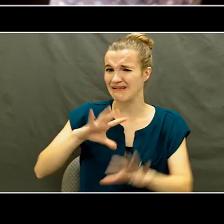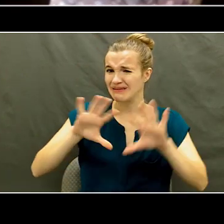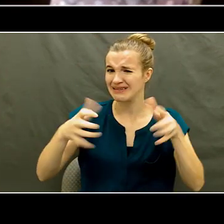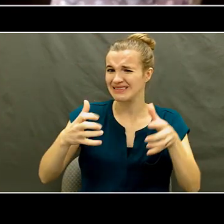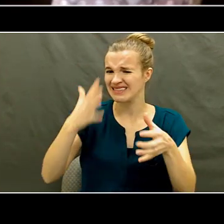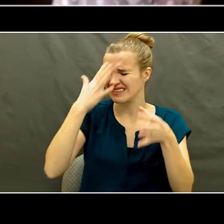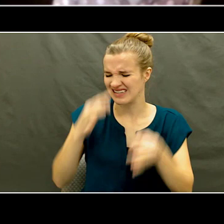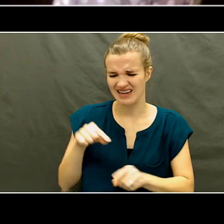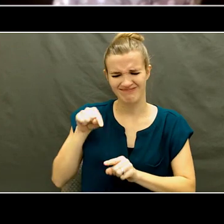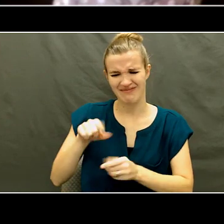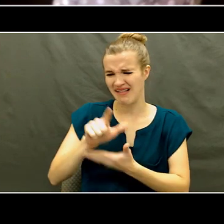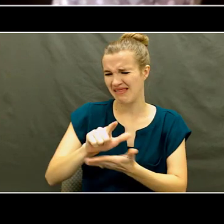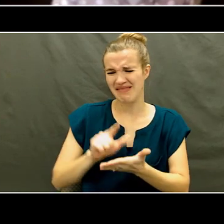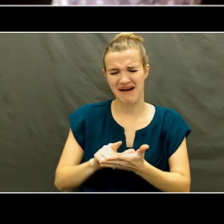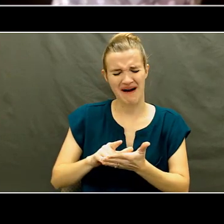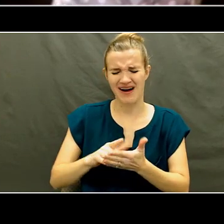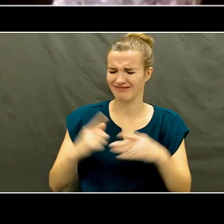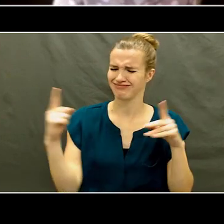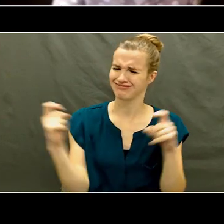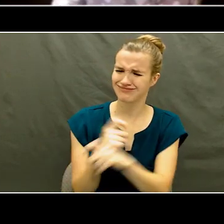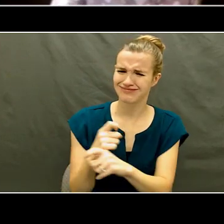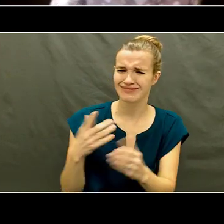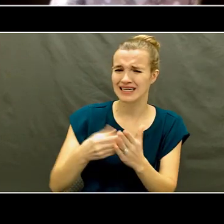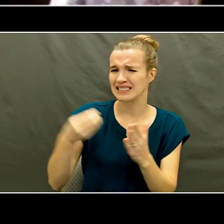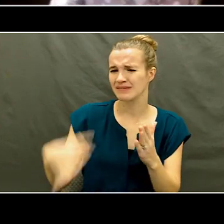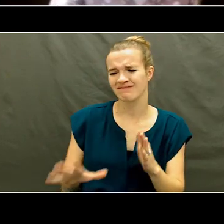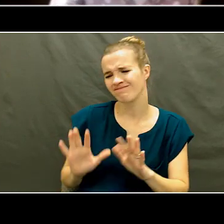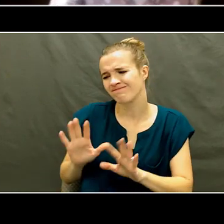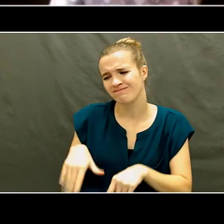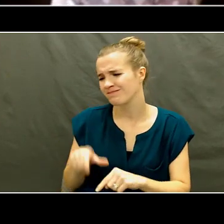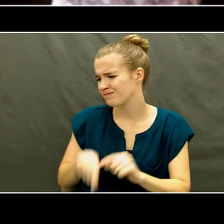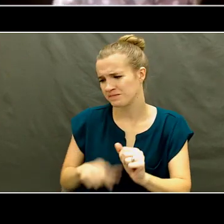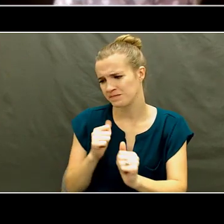too expensive. They say it's just not worth it.